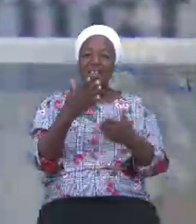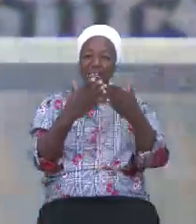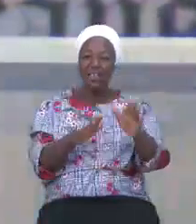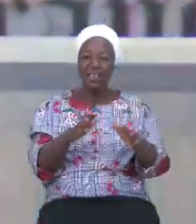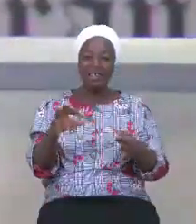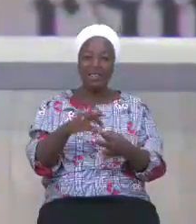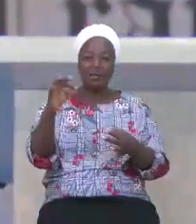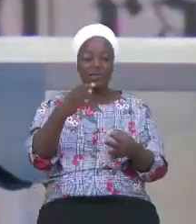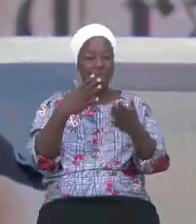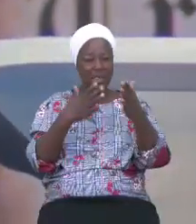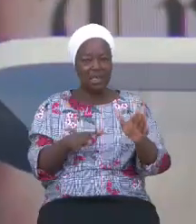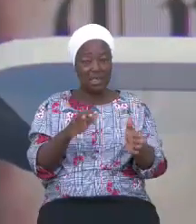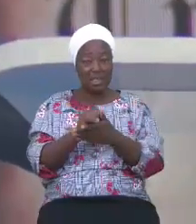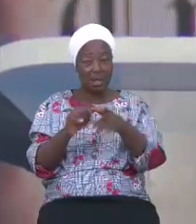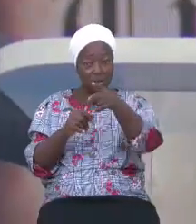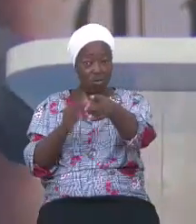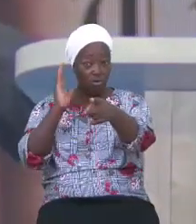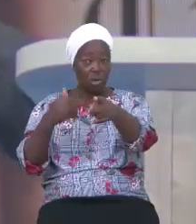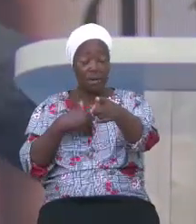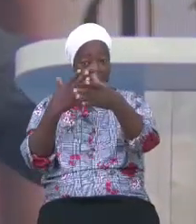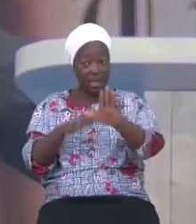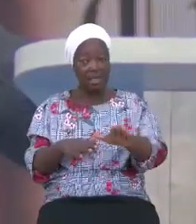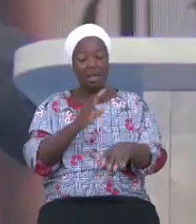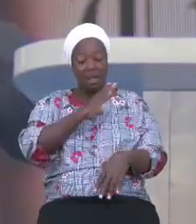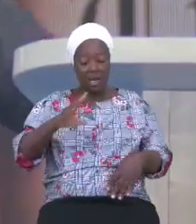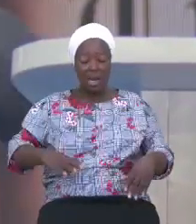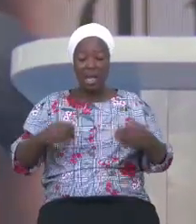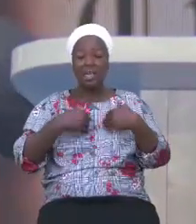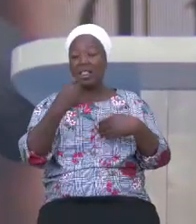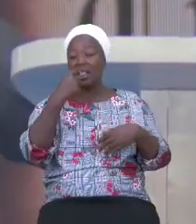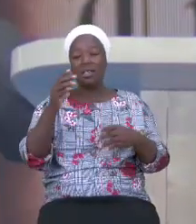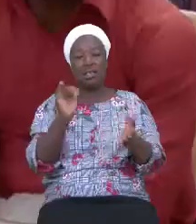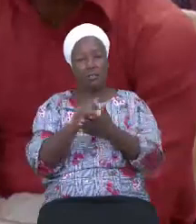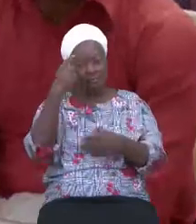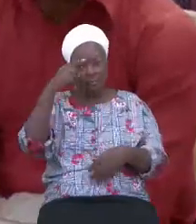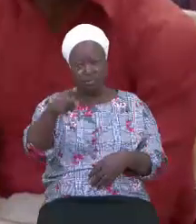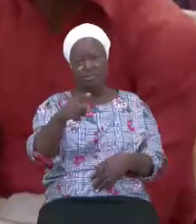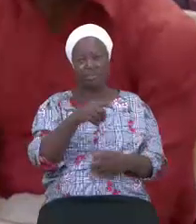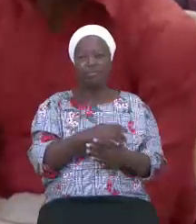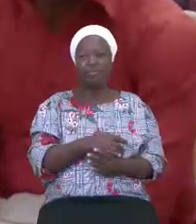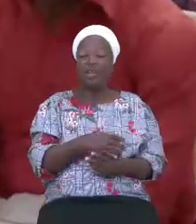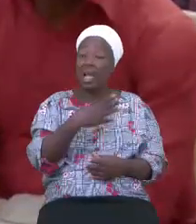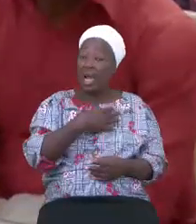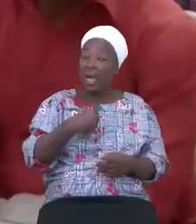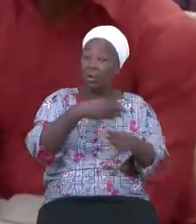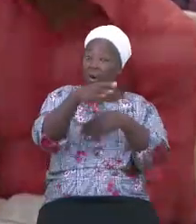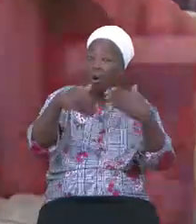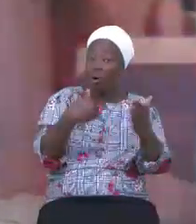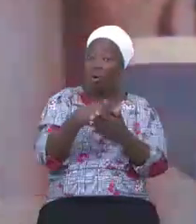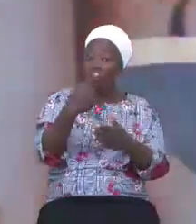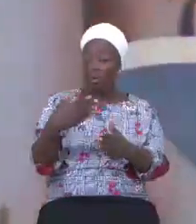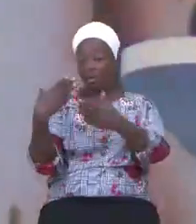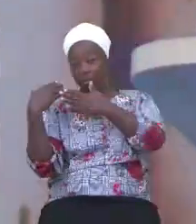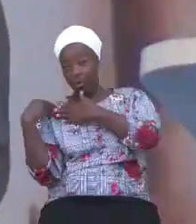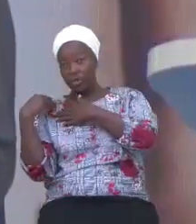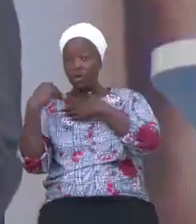spiritual death, should have died. Christ has tasted that for you. And all the burden